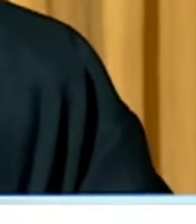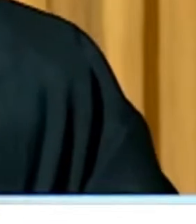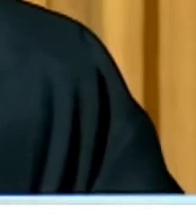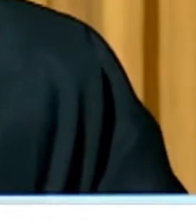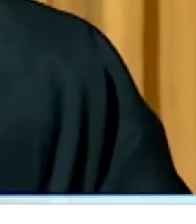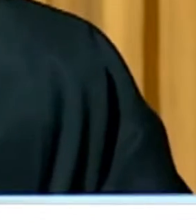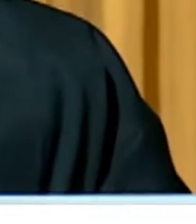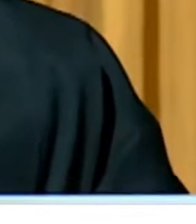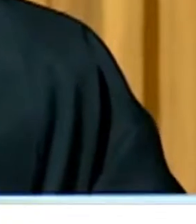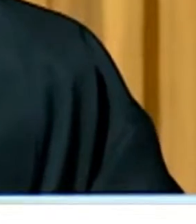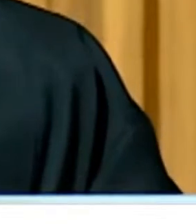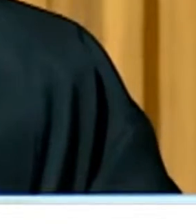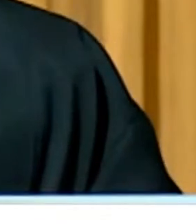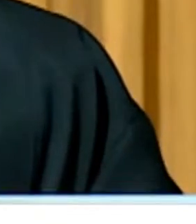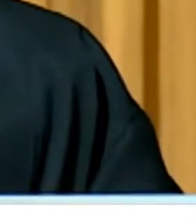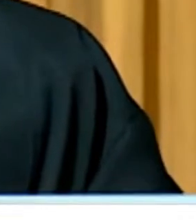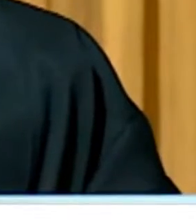Bill,